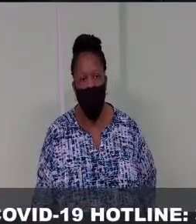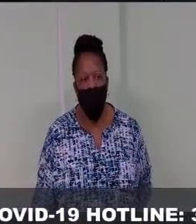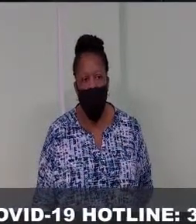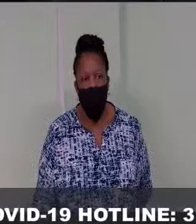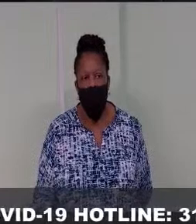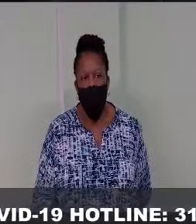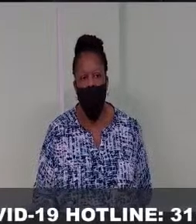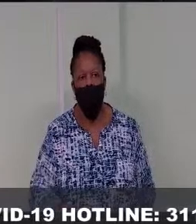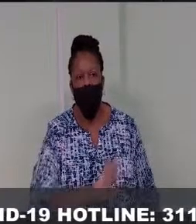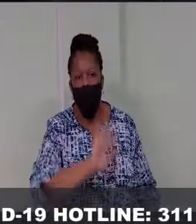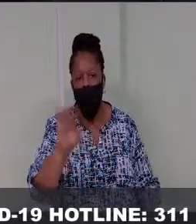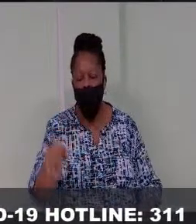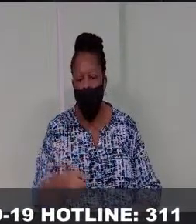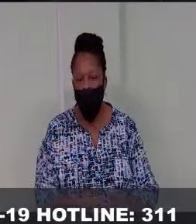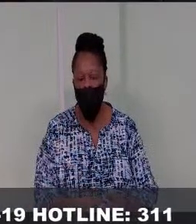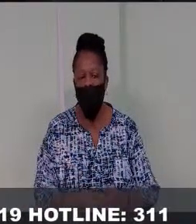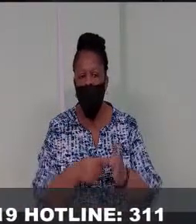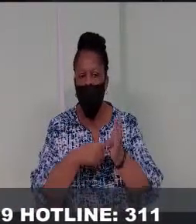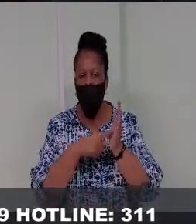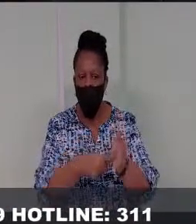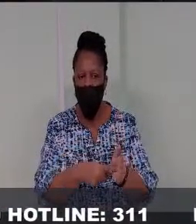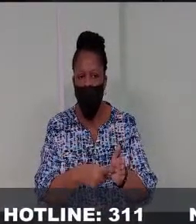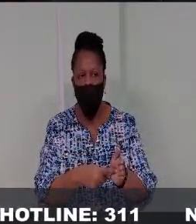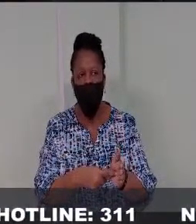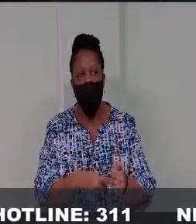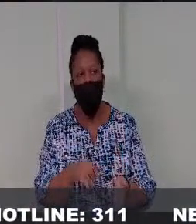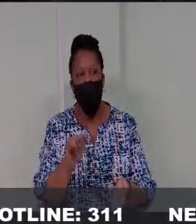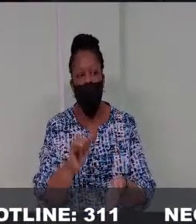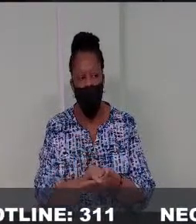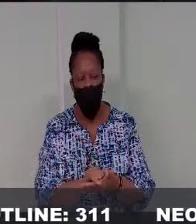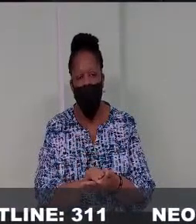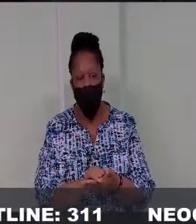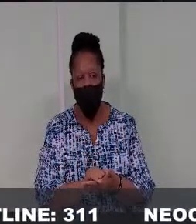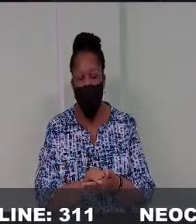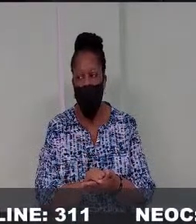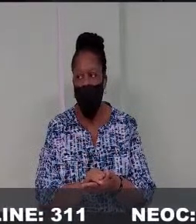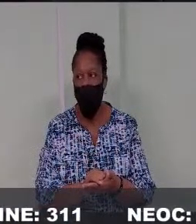to satisfactorily show that they can safely operate